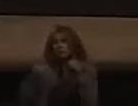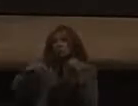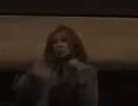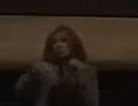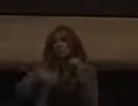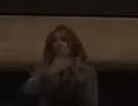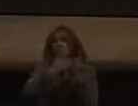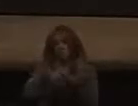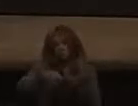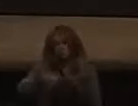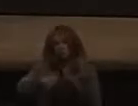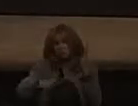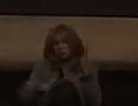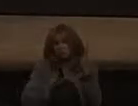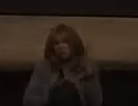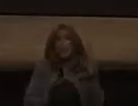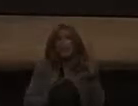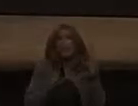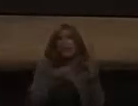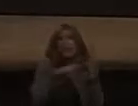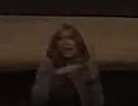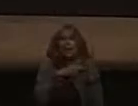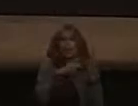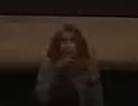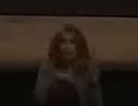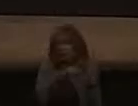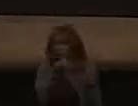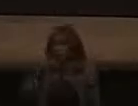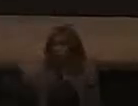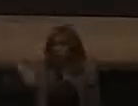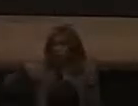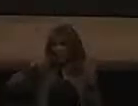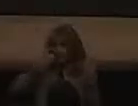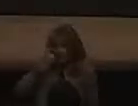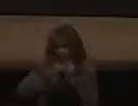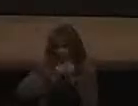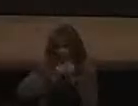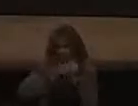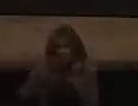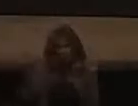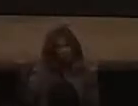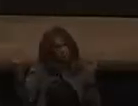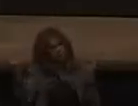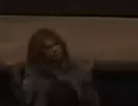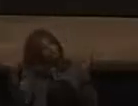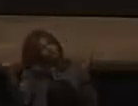represents competition to those cultural institutions that are in the city that might be lacking